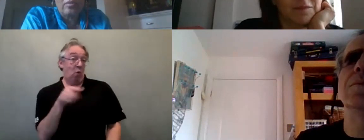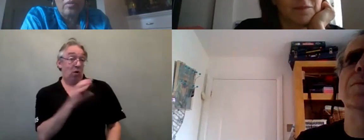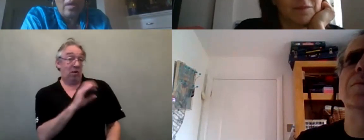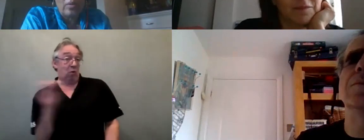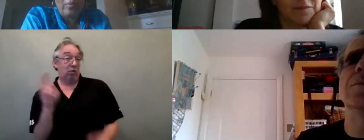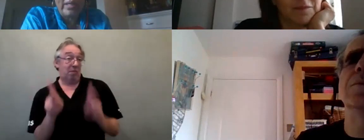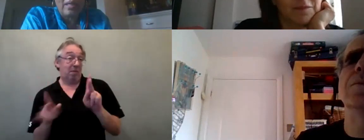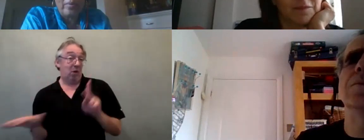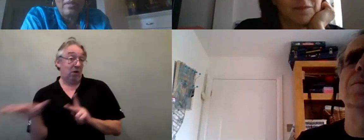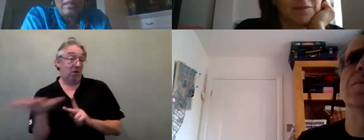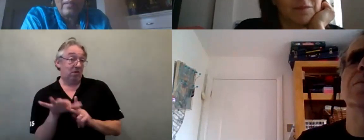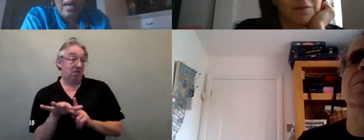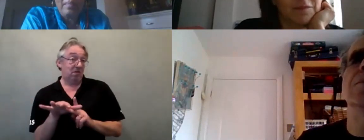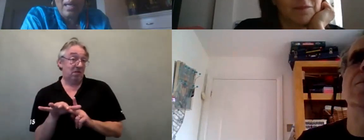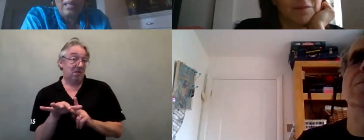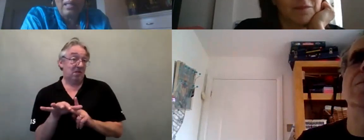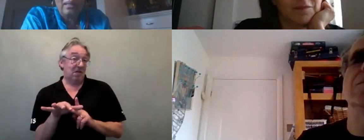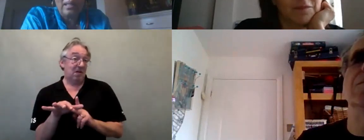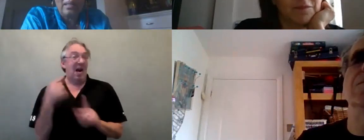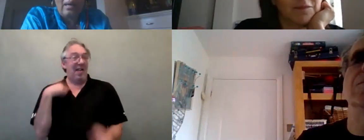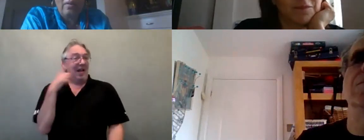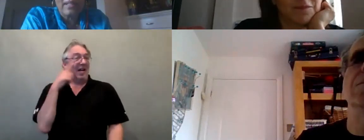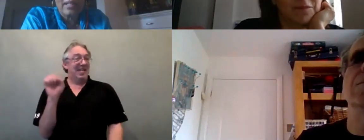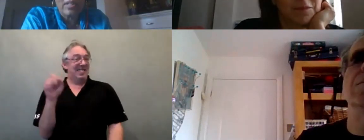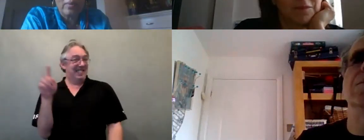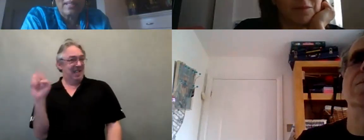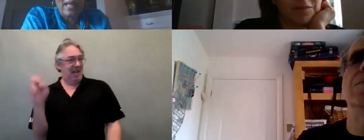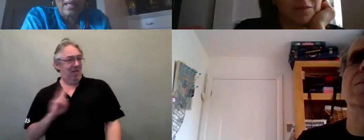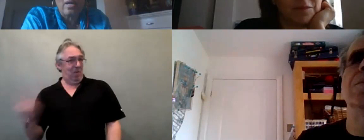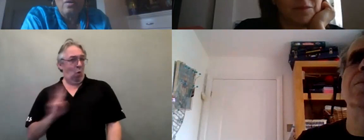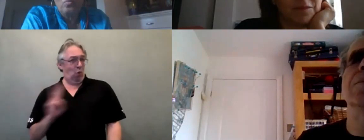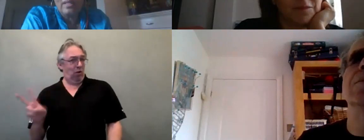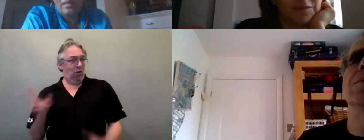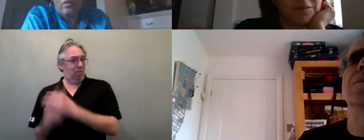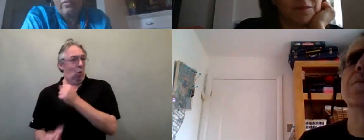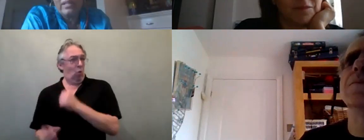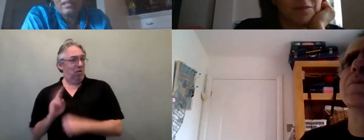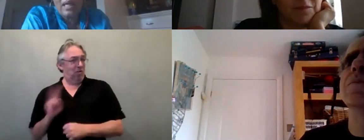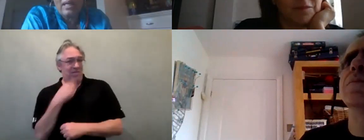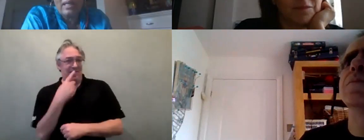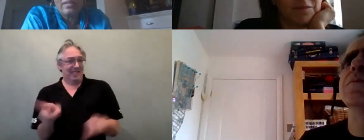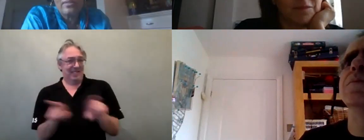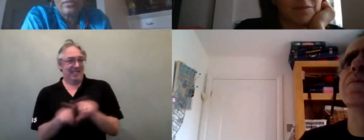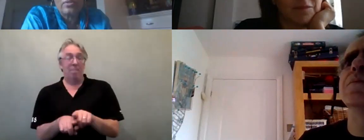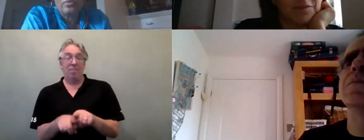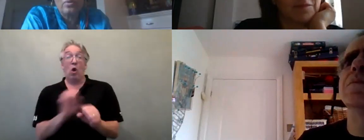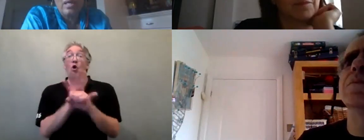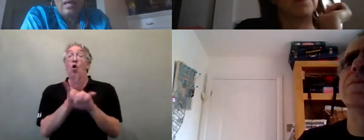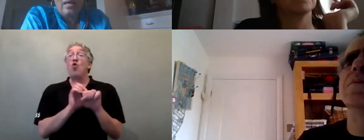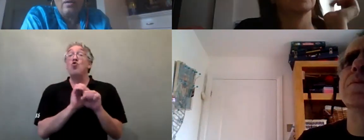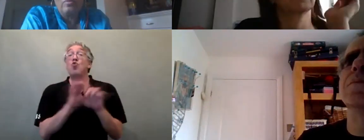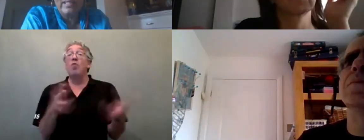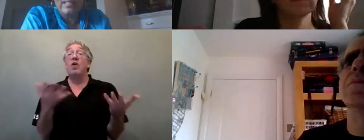think to a point that both Steve and I made in our conversation was that what I think COVID has done is